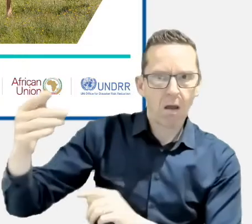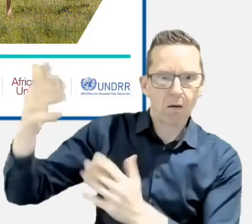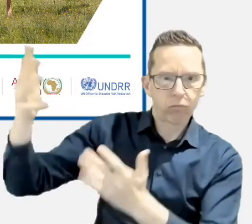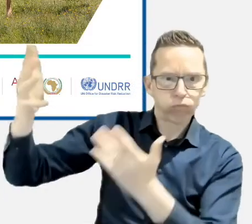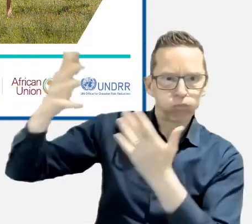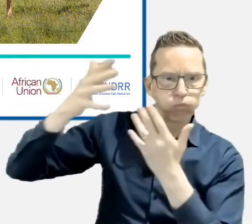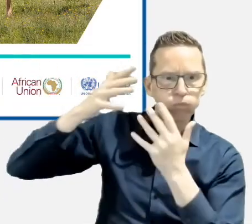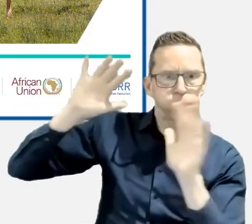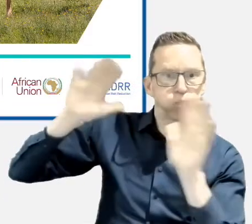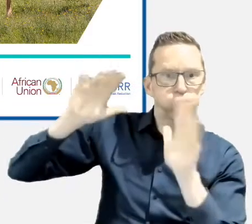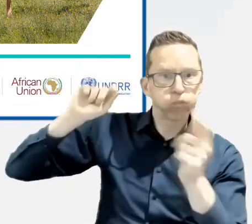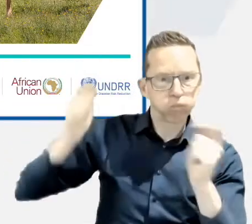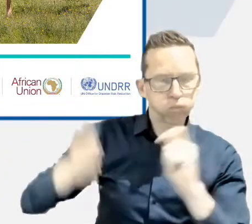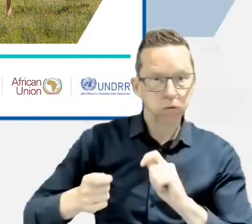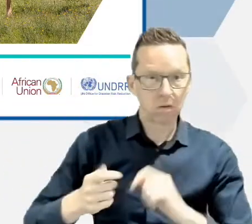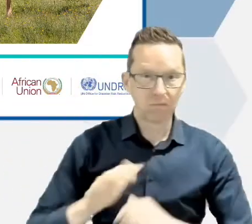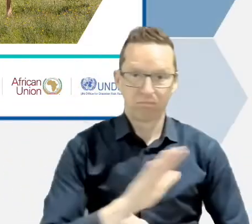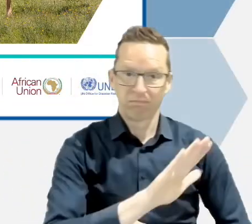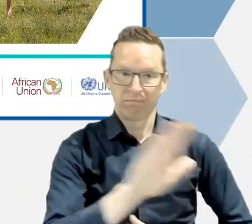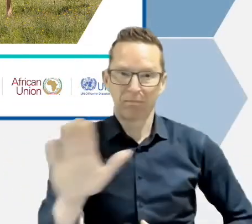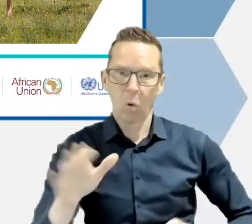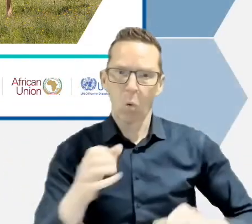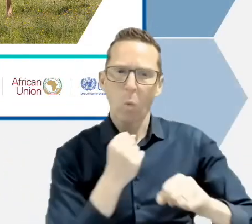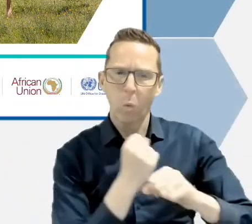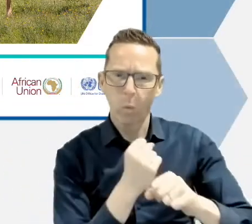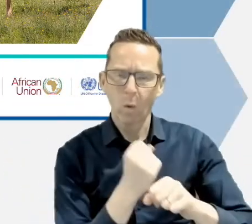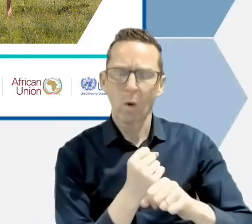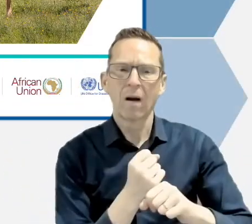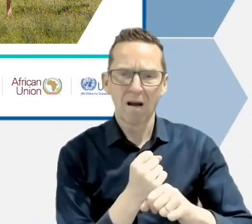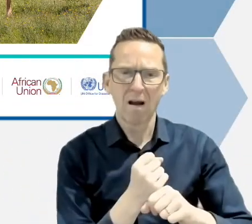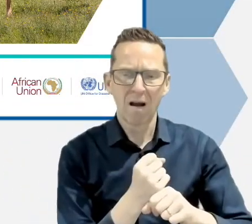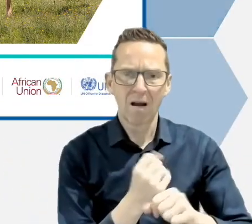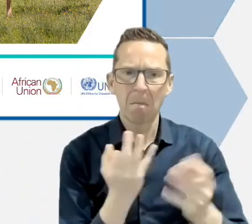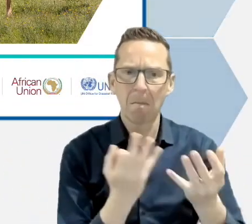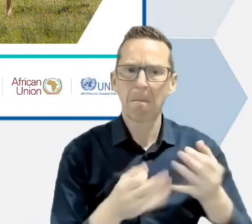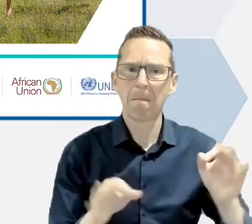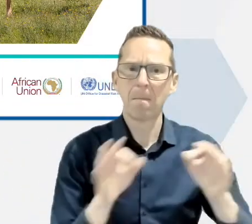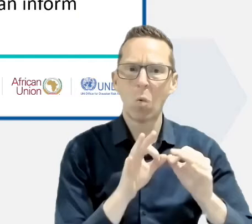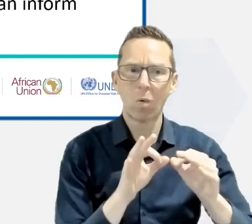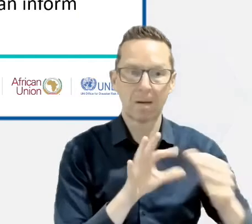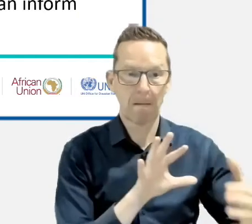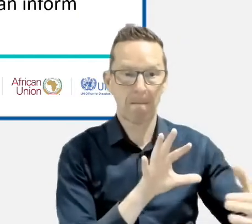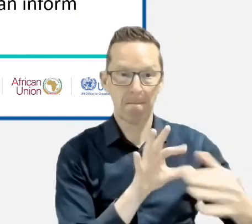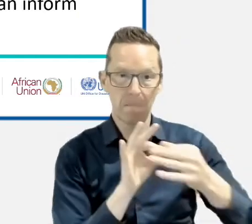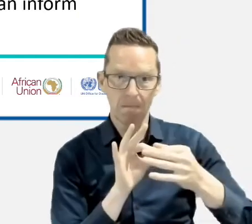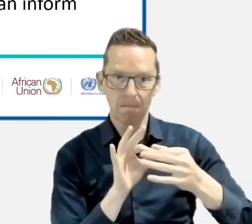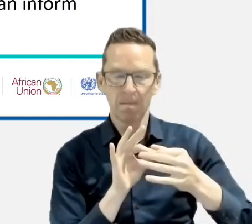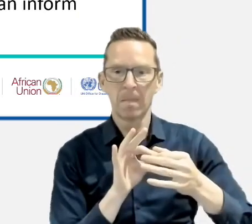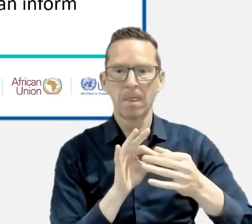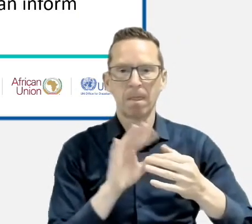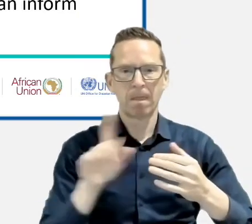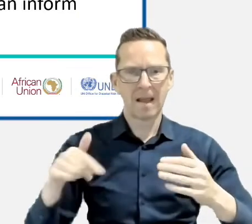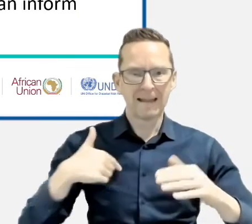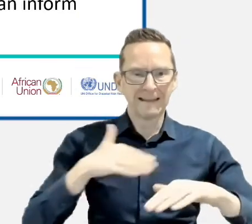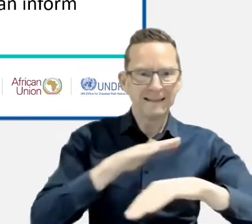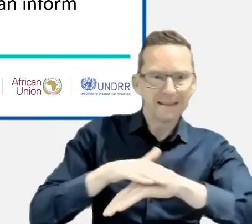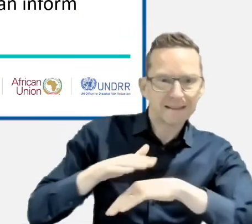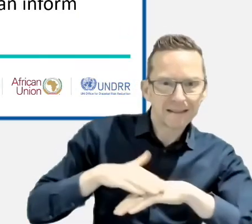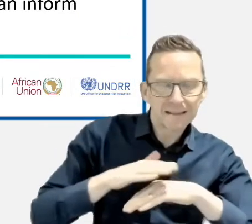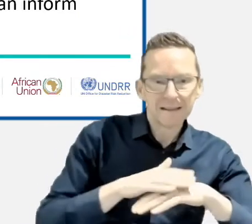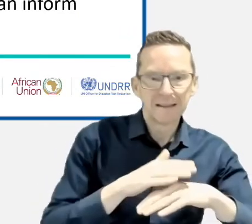extremely and immediately relevant, both for response, but also for preparedness.